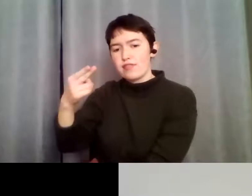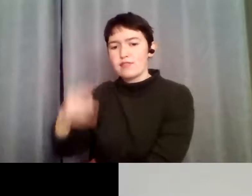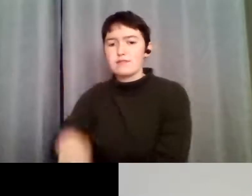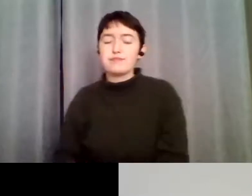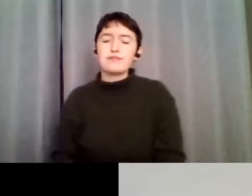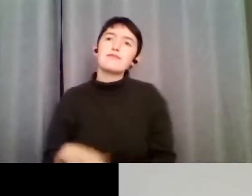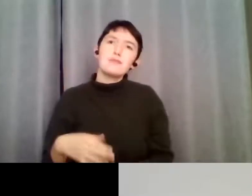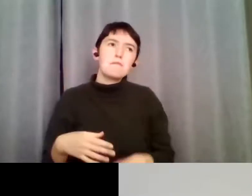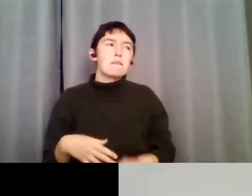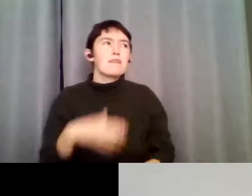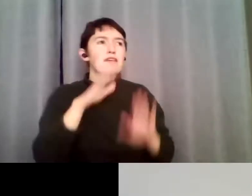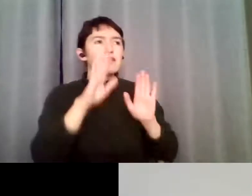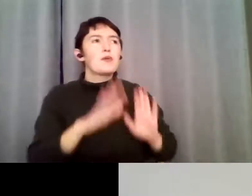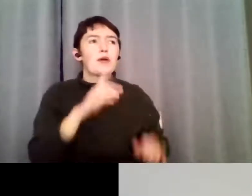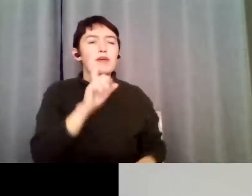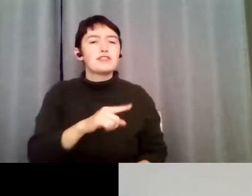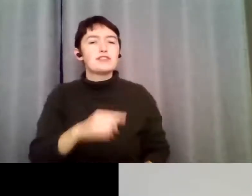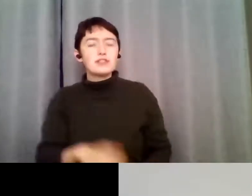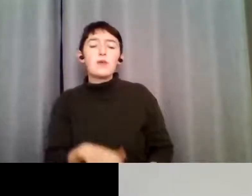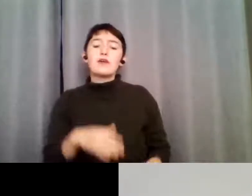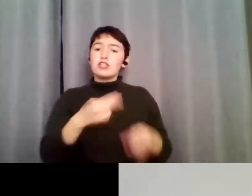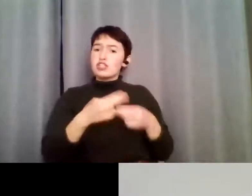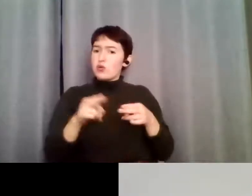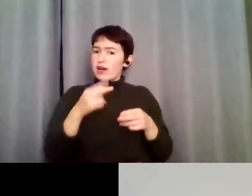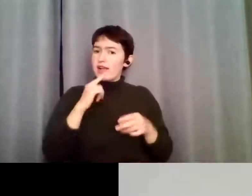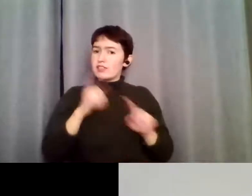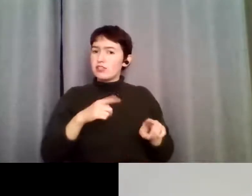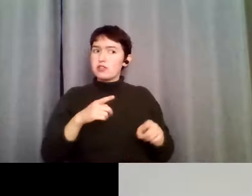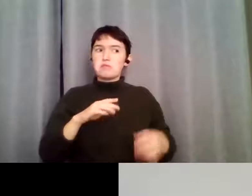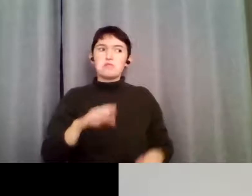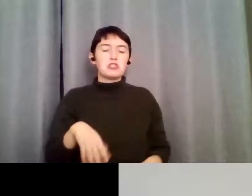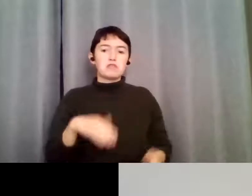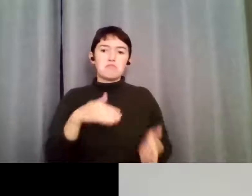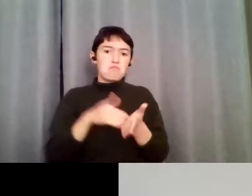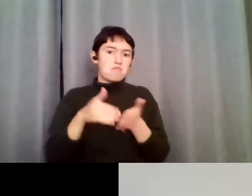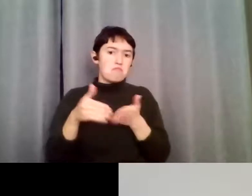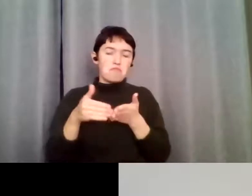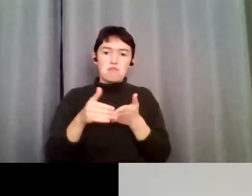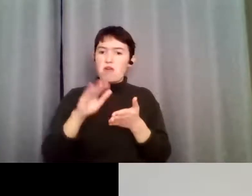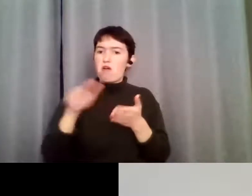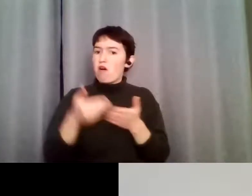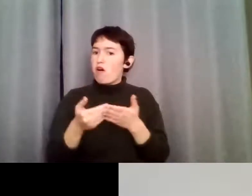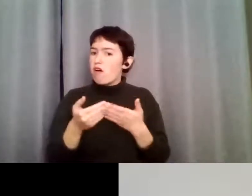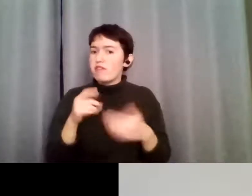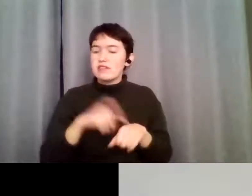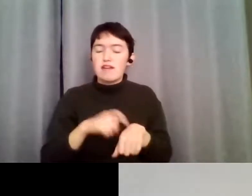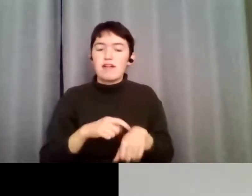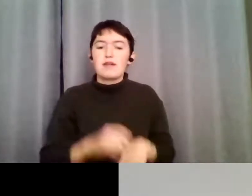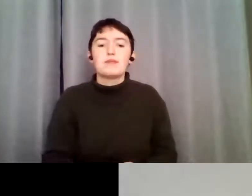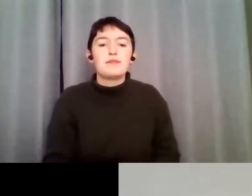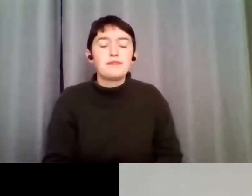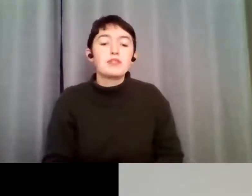time. So in general, really large meteorites fall to Earth pretty